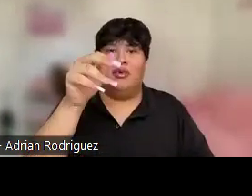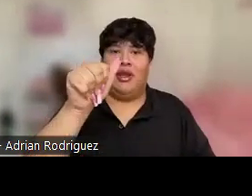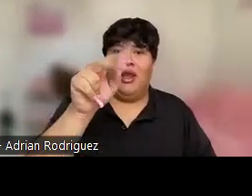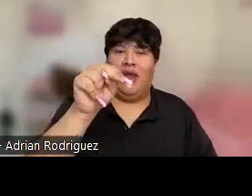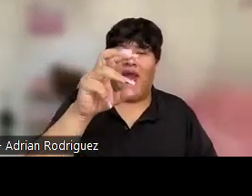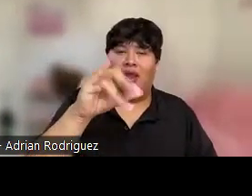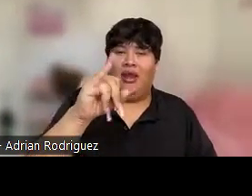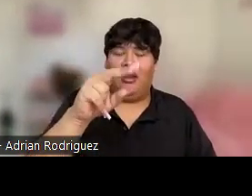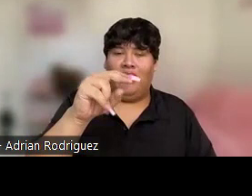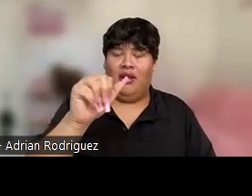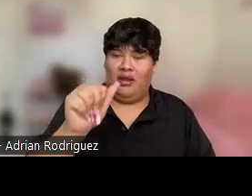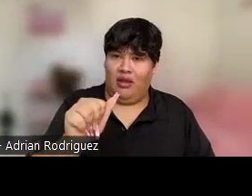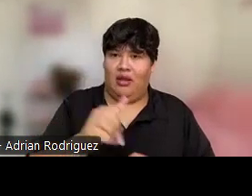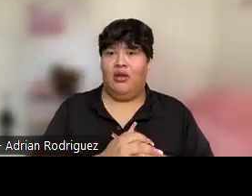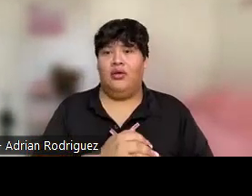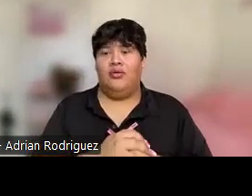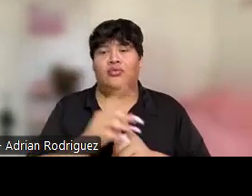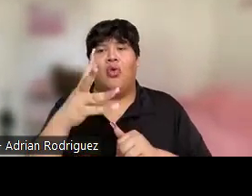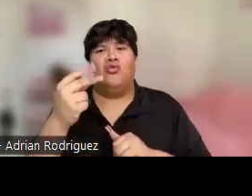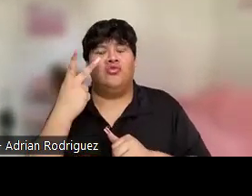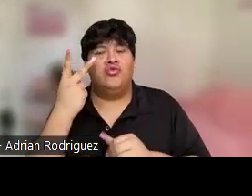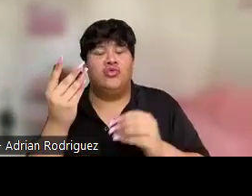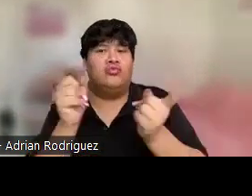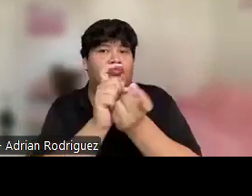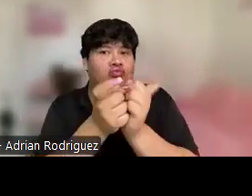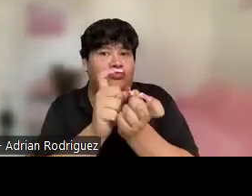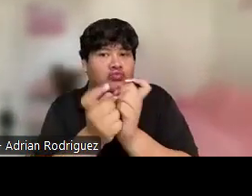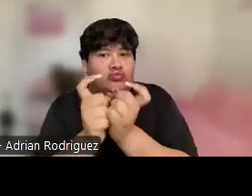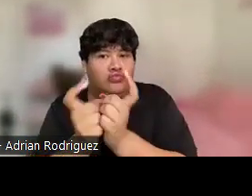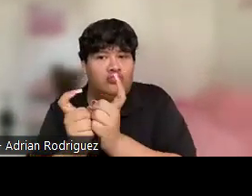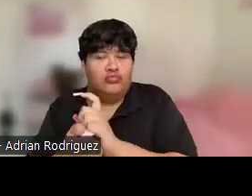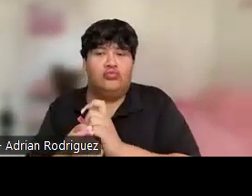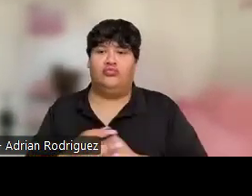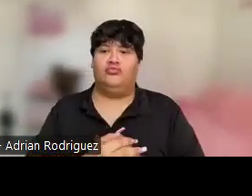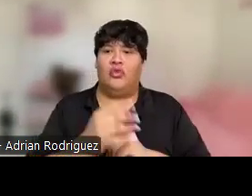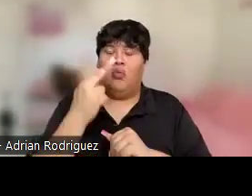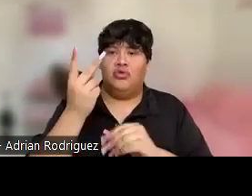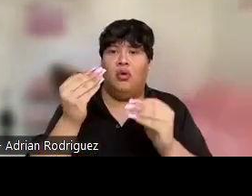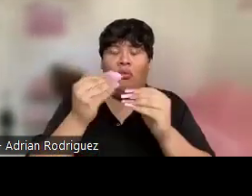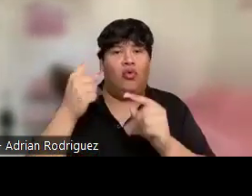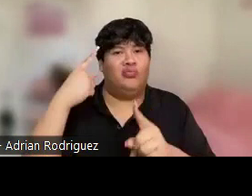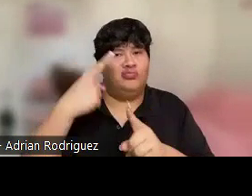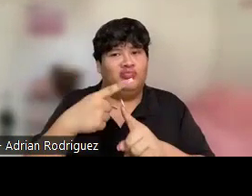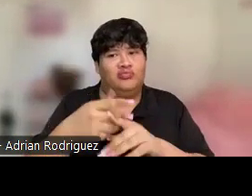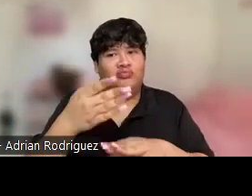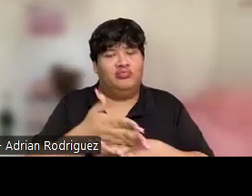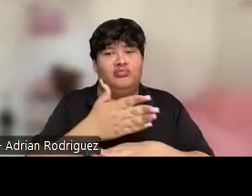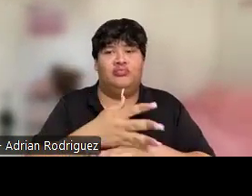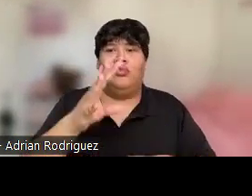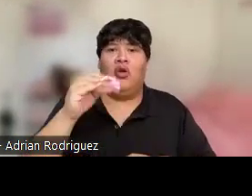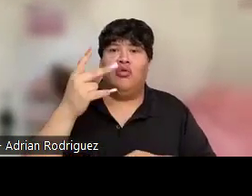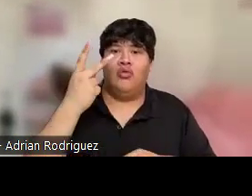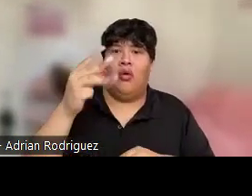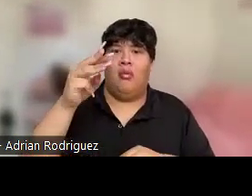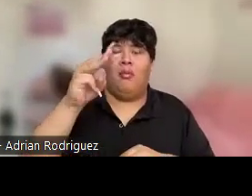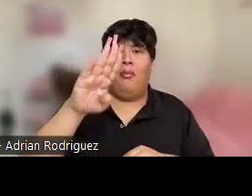participants. And we also even saw some changes. We saw some benefit in certain imaging biomarkers.